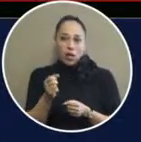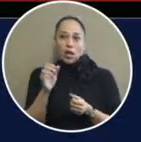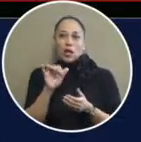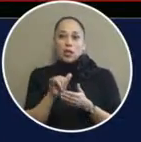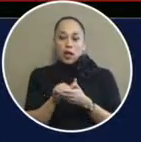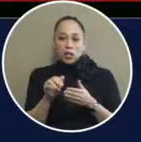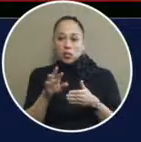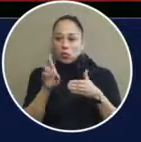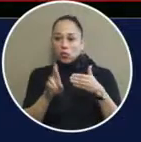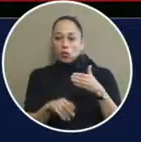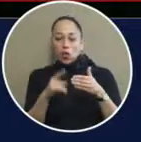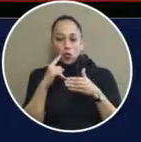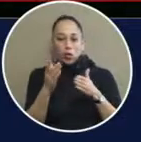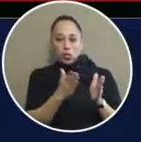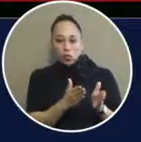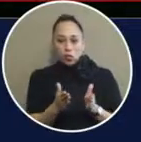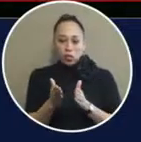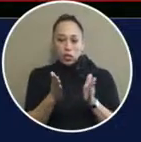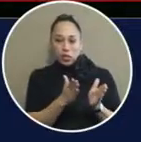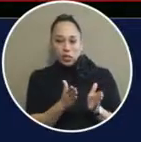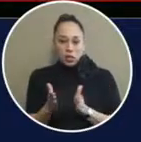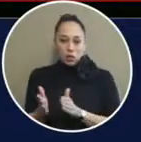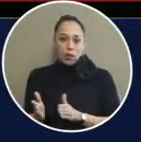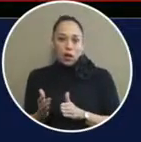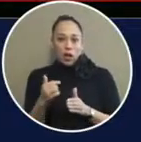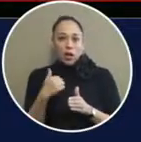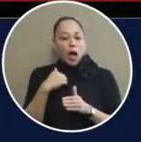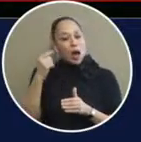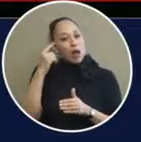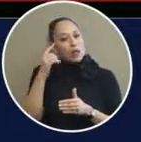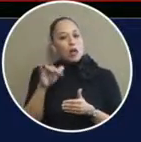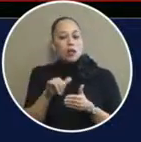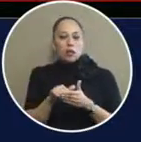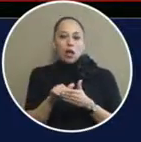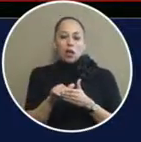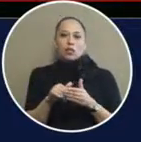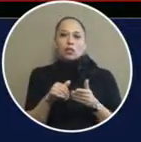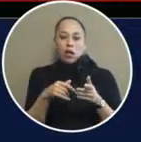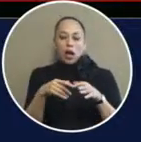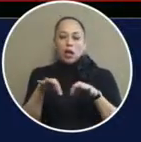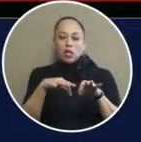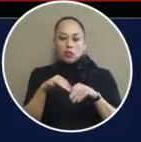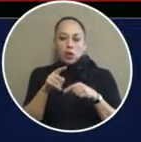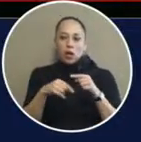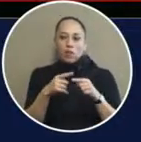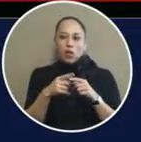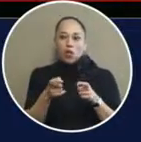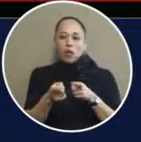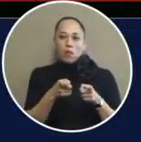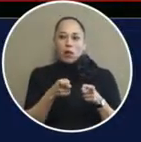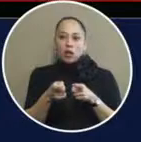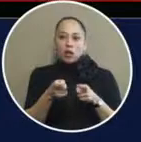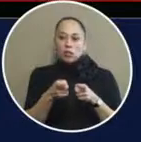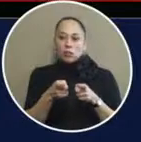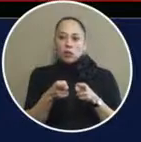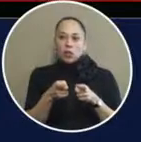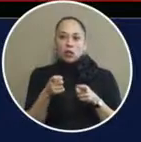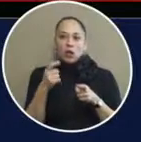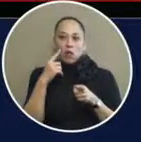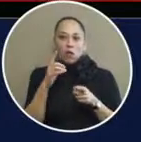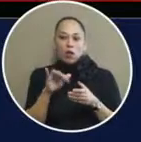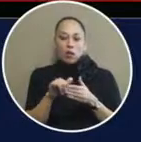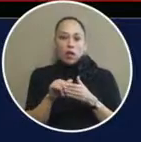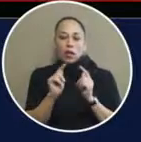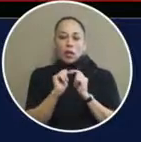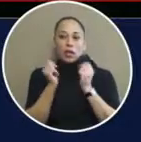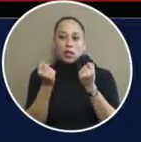as a result of the strategic plan. I think Emma Schwartz talked about change management, and we've had cross-functional teams